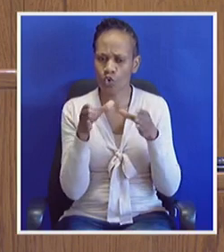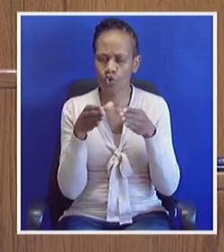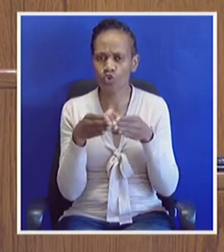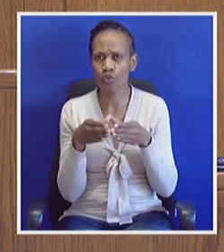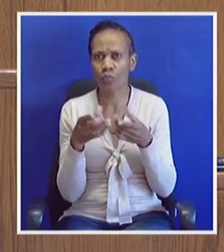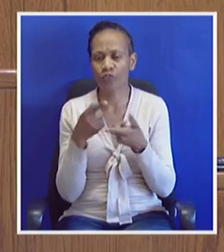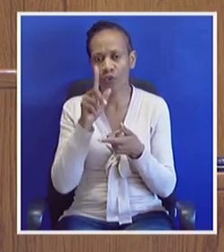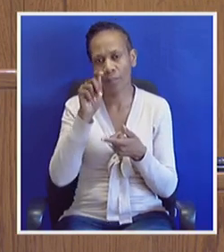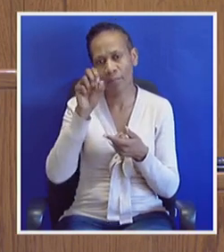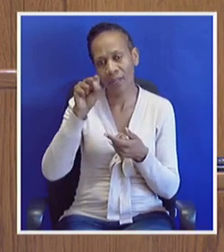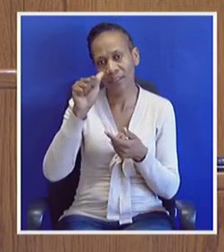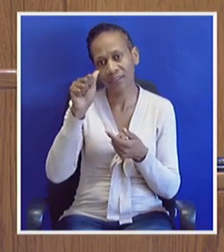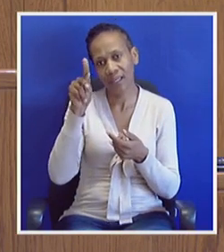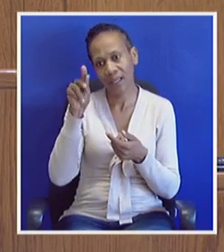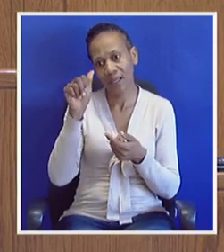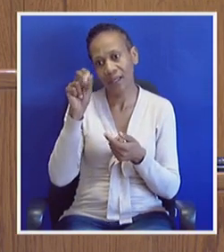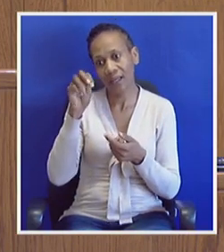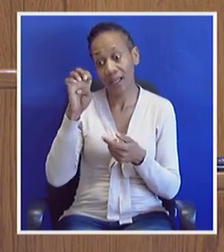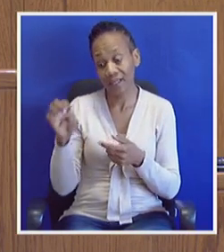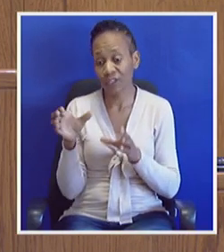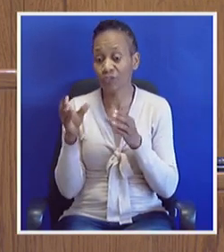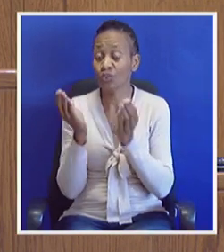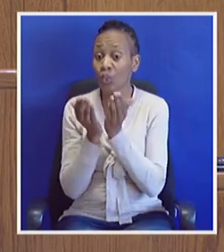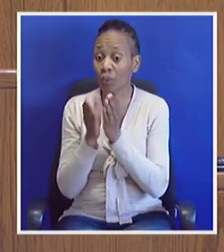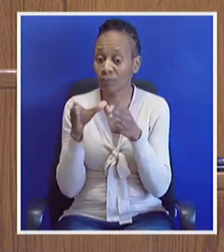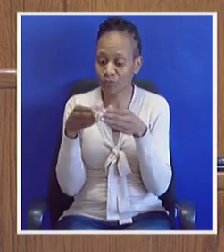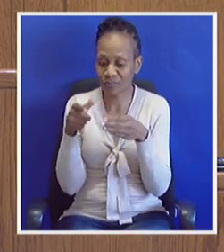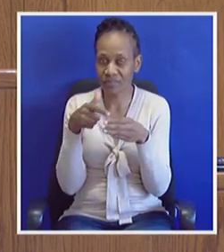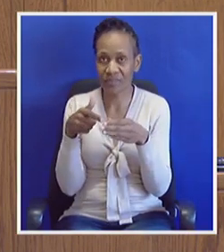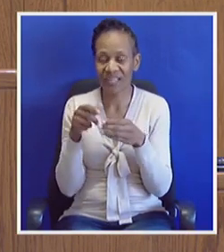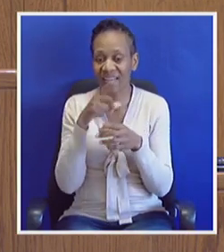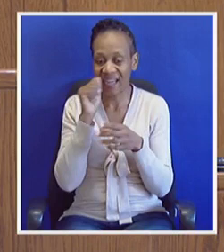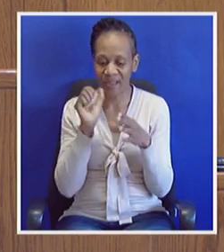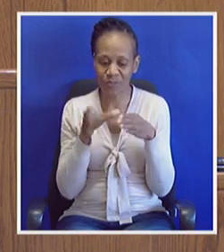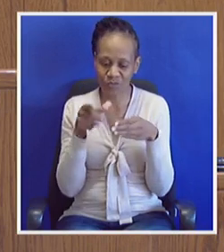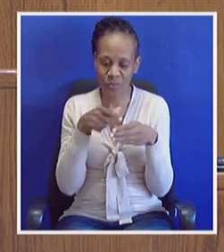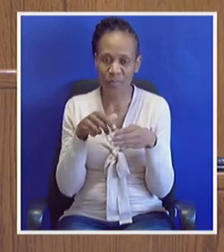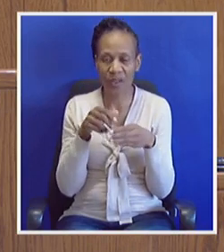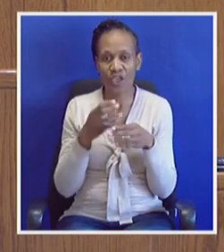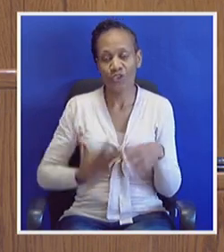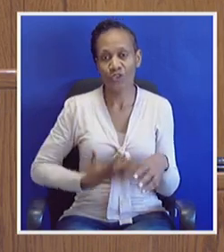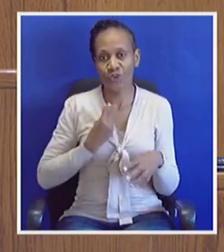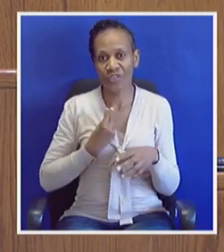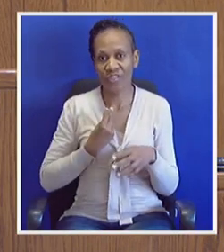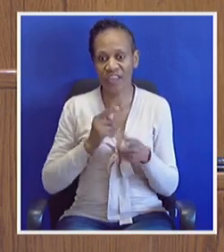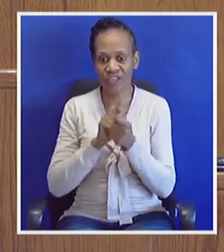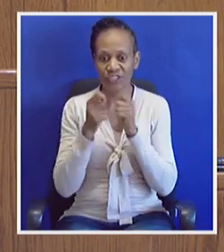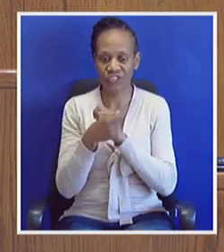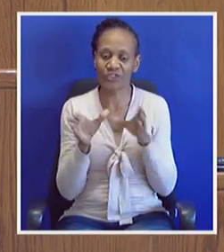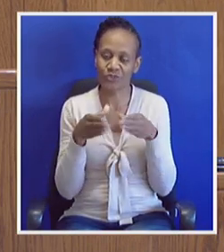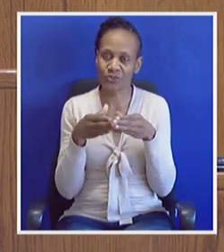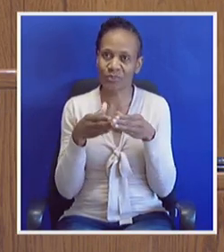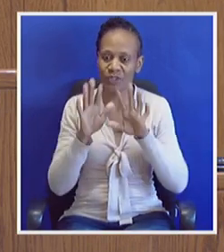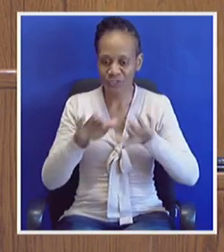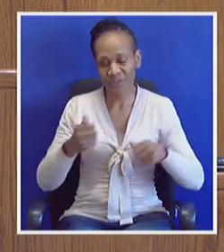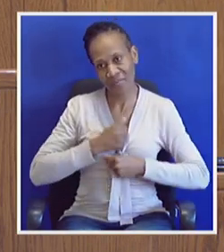from Tsakani who call themselves Abacha Force of Change. You are welcome, my